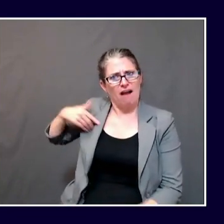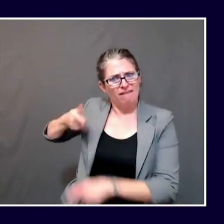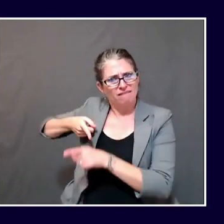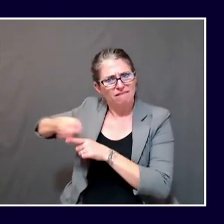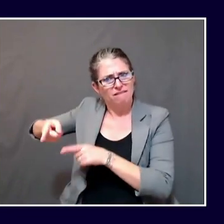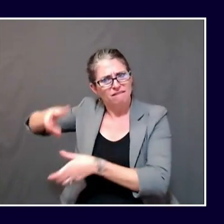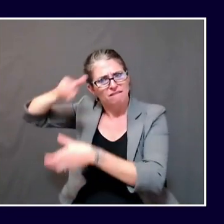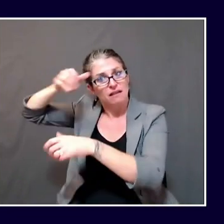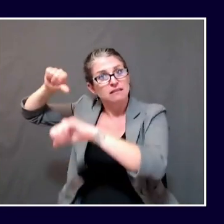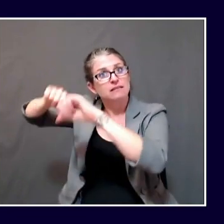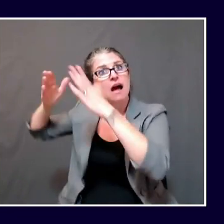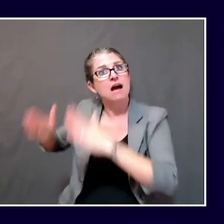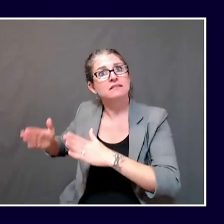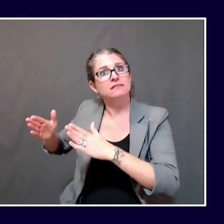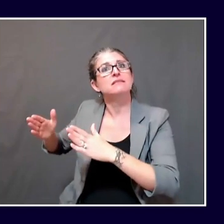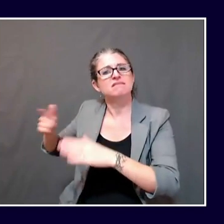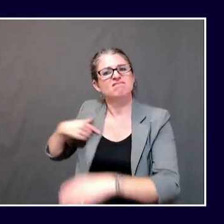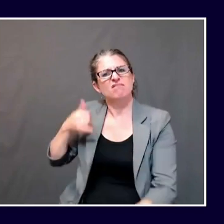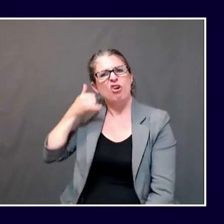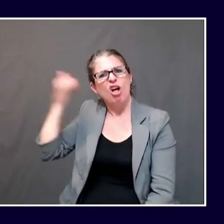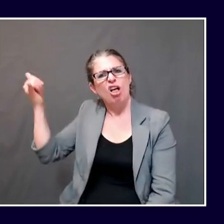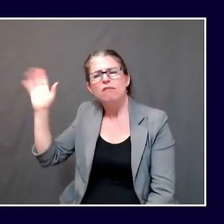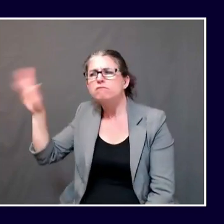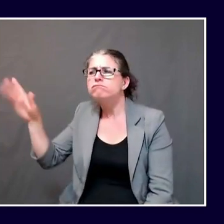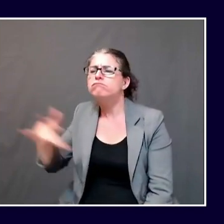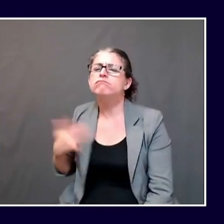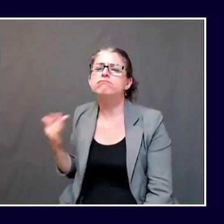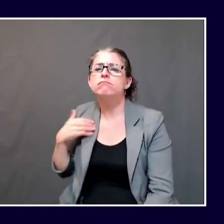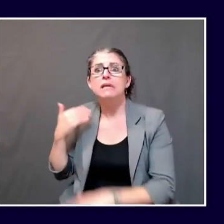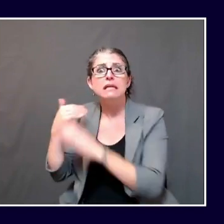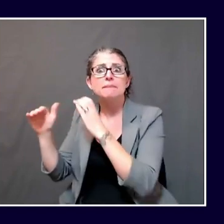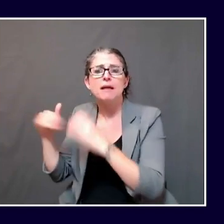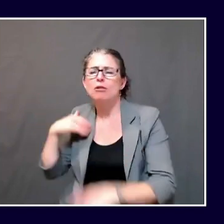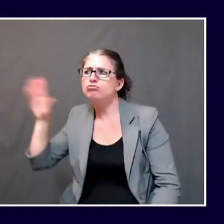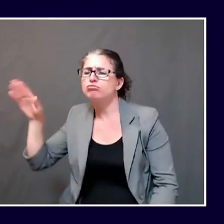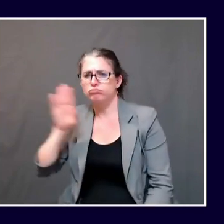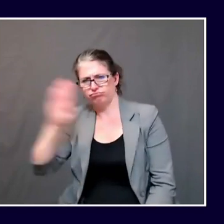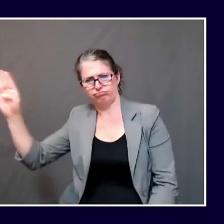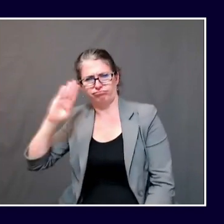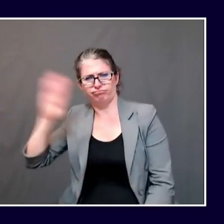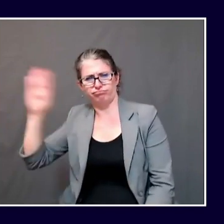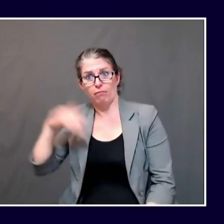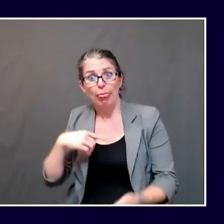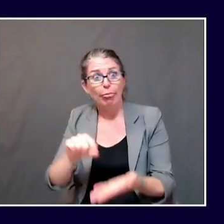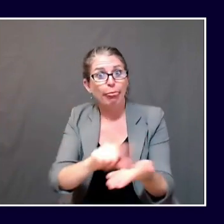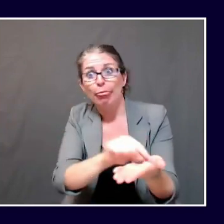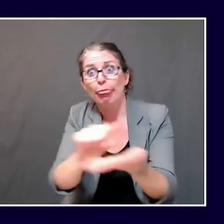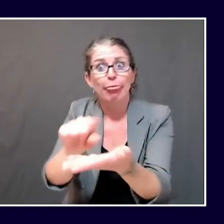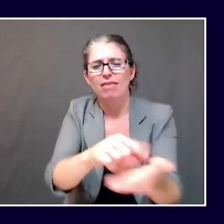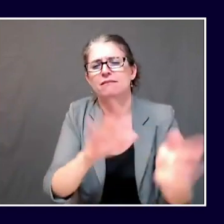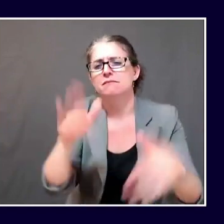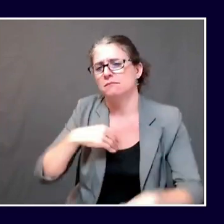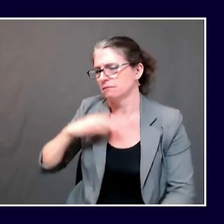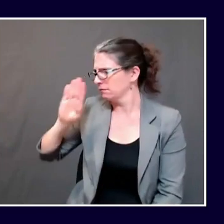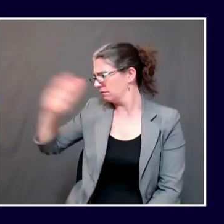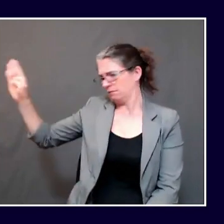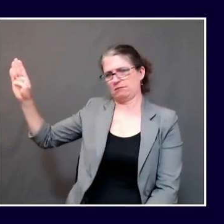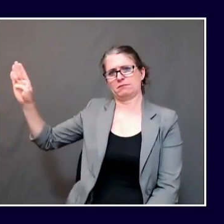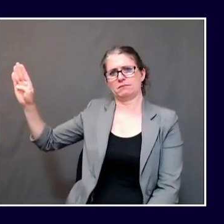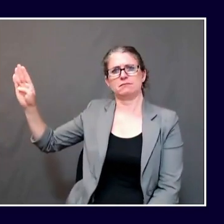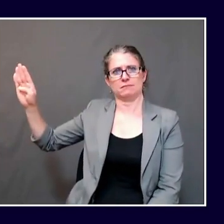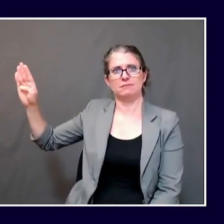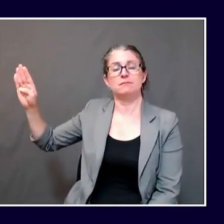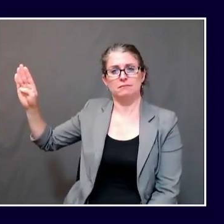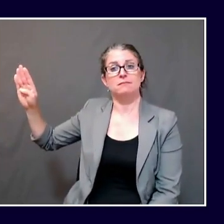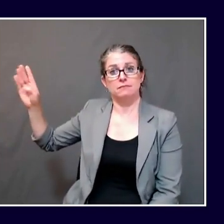instructive, but when we've got a question, when we want to know what the latest data on a particular issue are, my team and I just pick up the